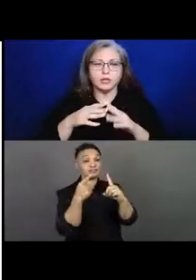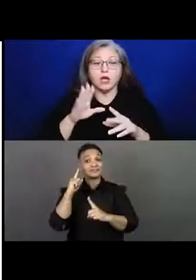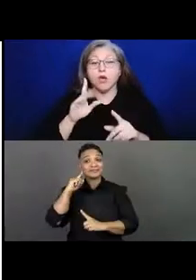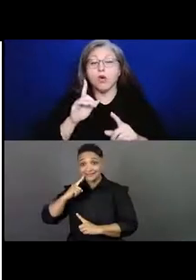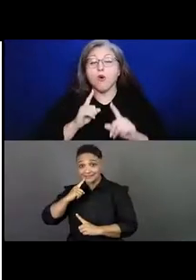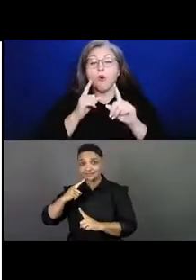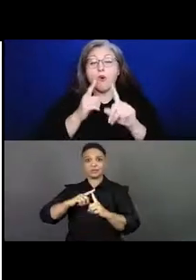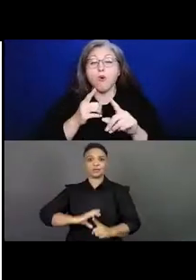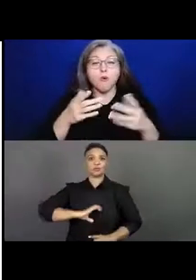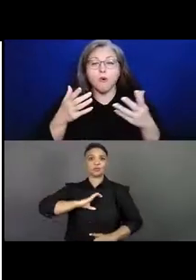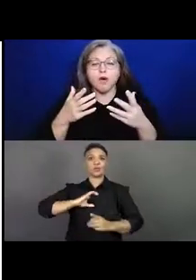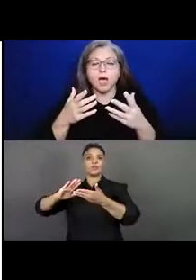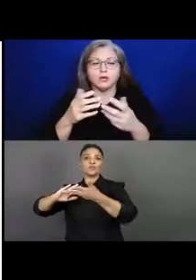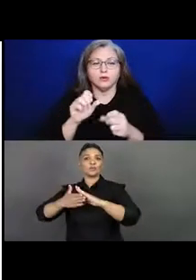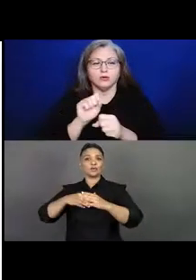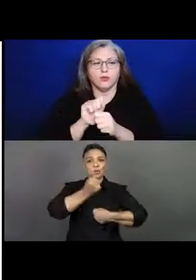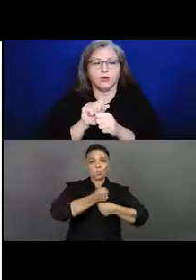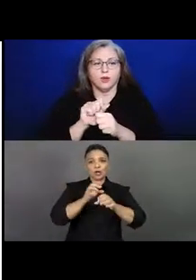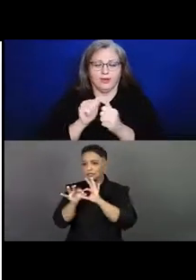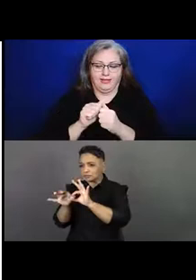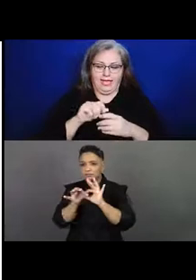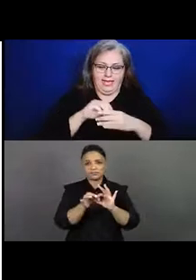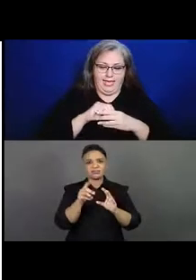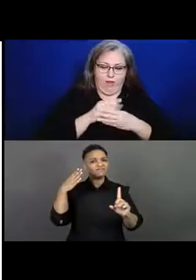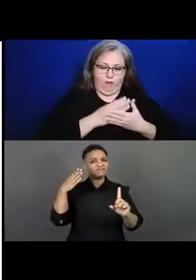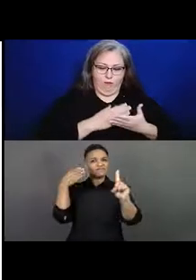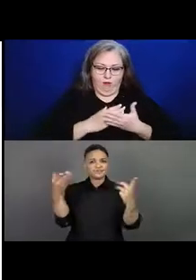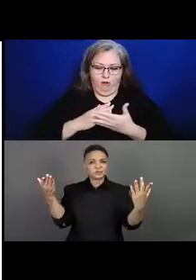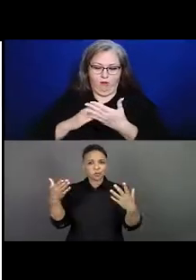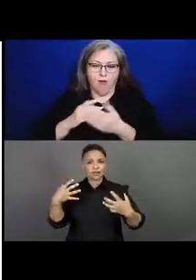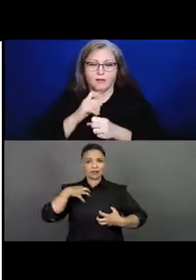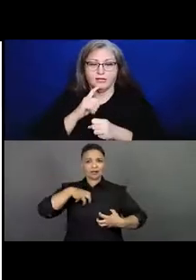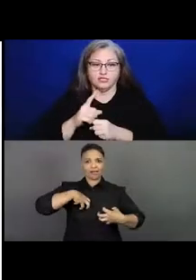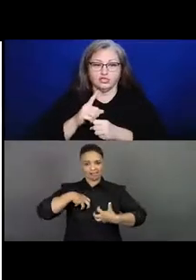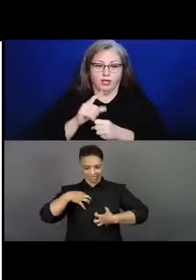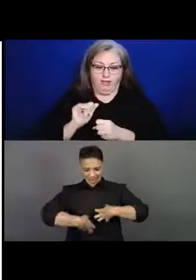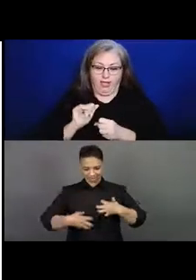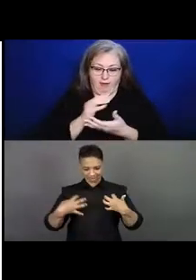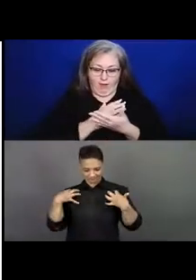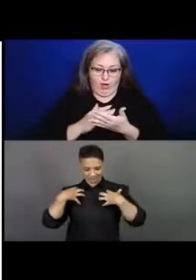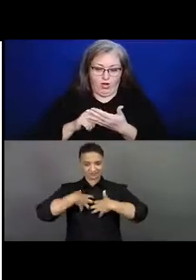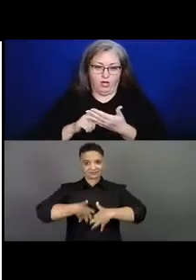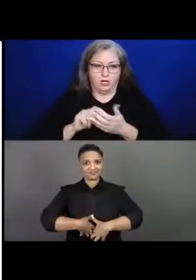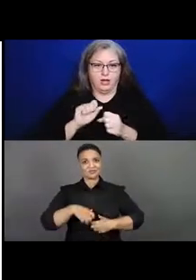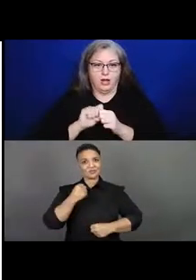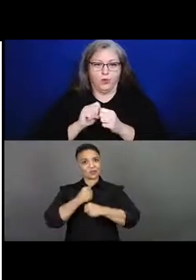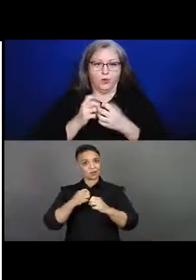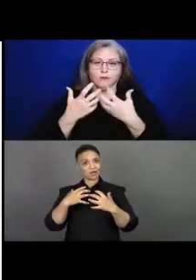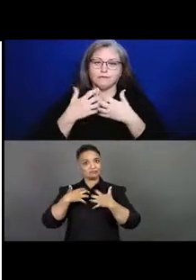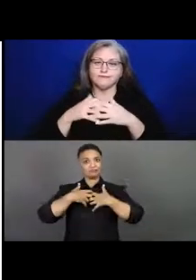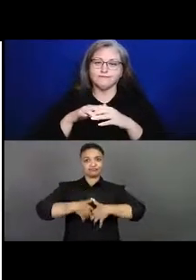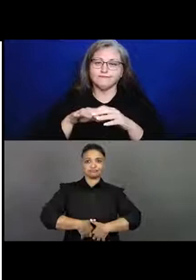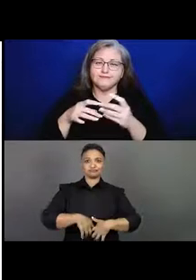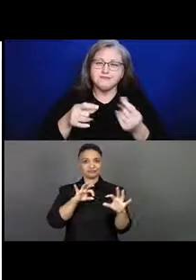all about working with our inner PADS and to ensure that our inner PADS work harmoniously.